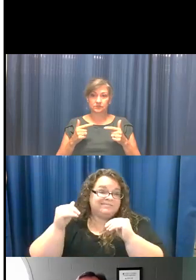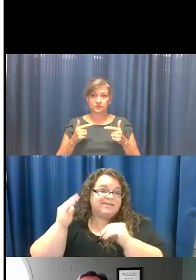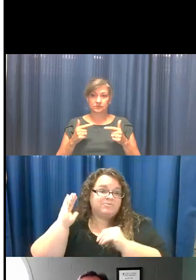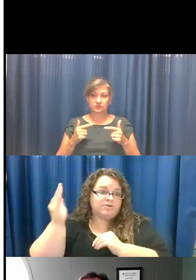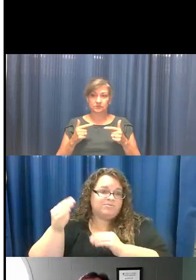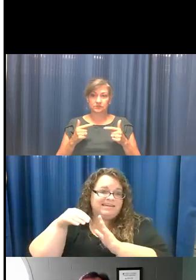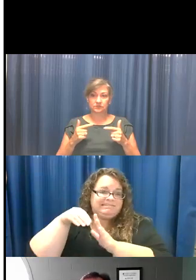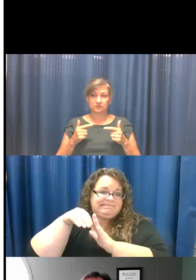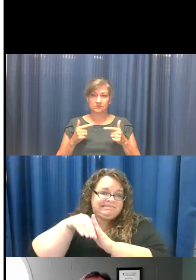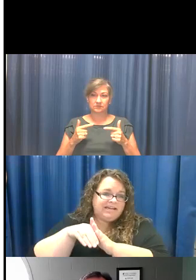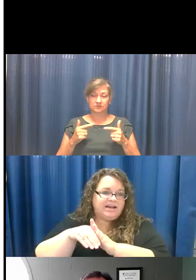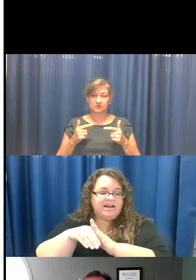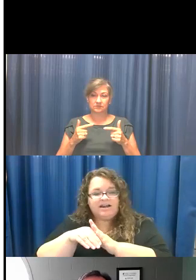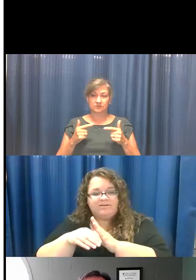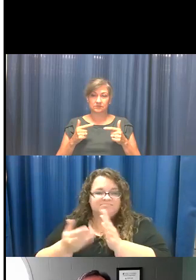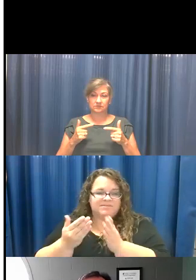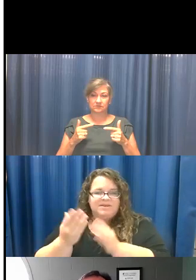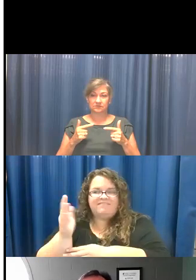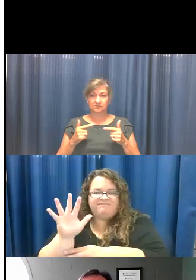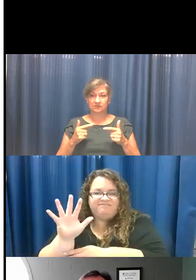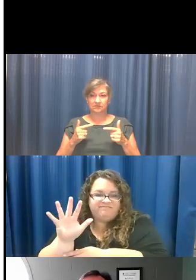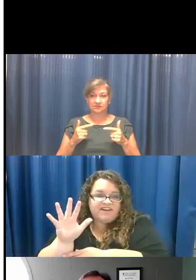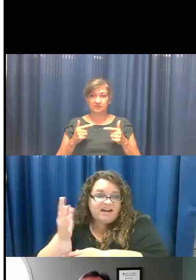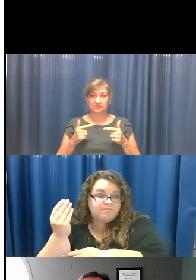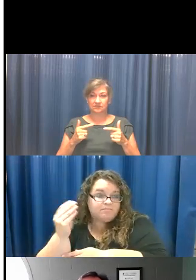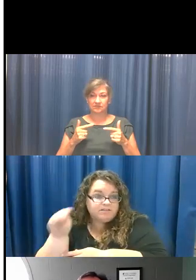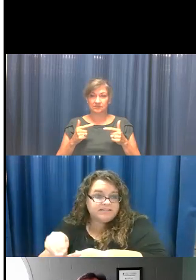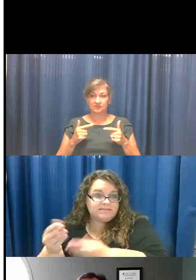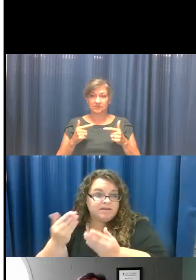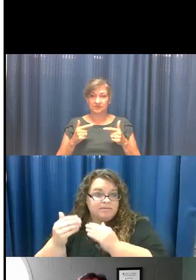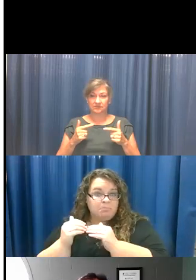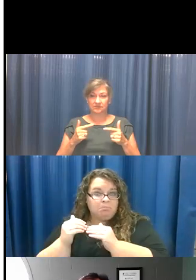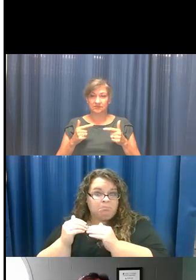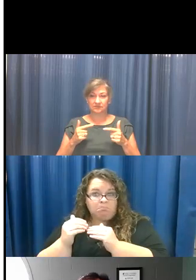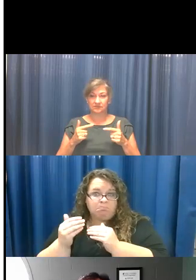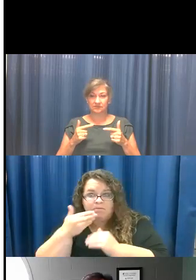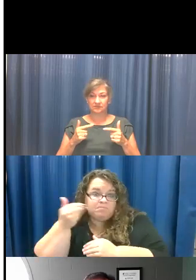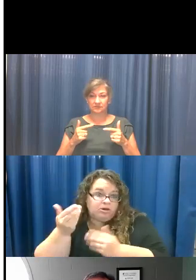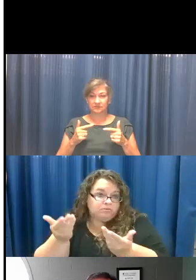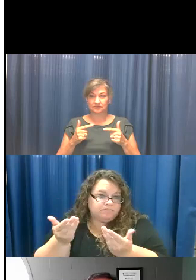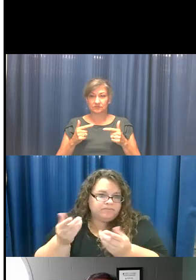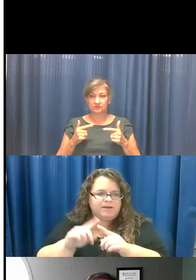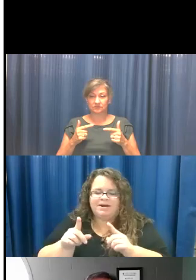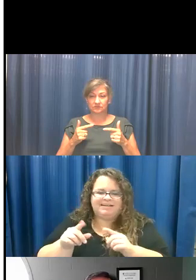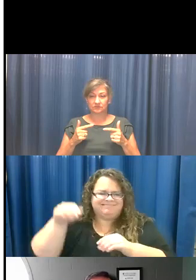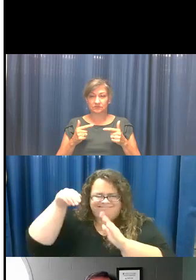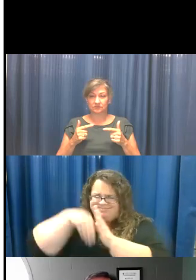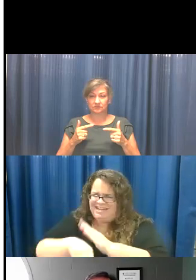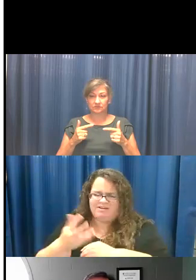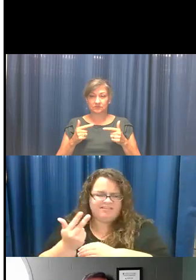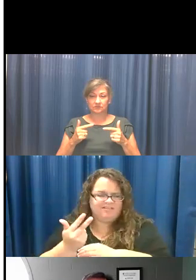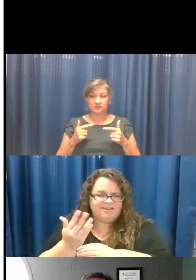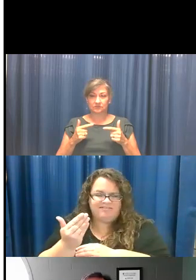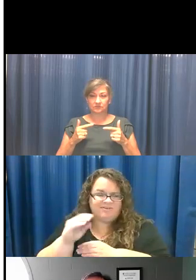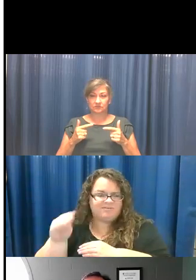semester around 5%, perhaps a little bit better than that, but we will not be down the 13 or 14% you